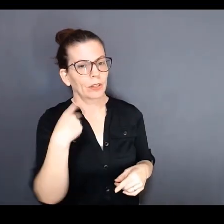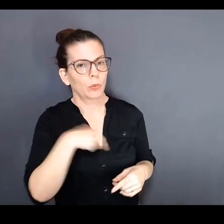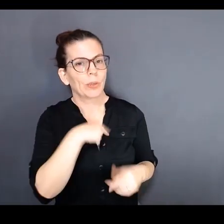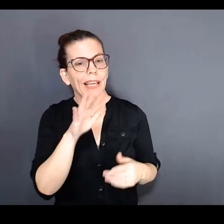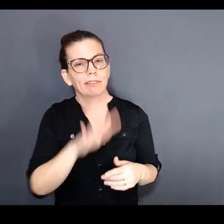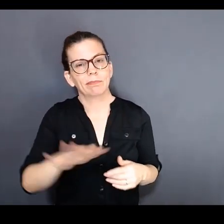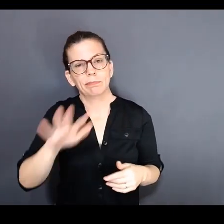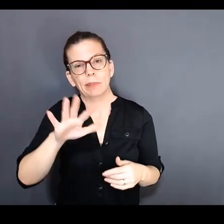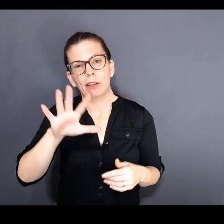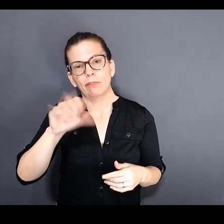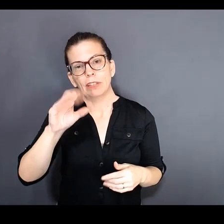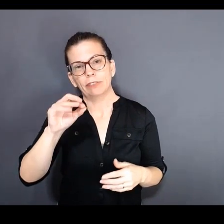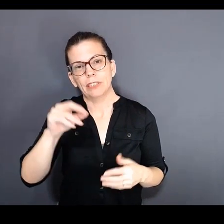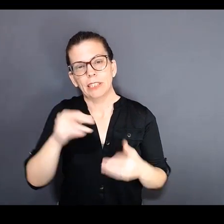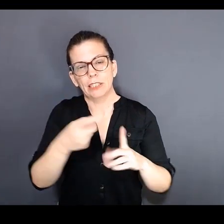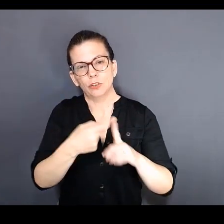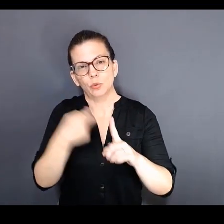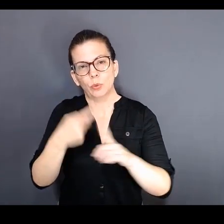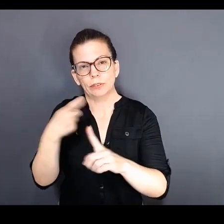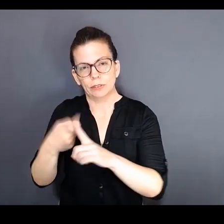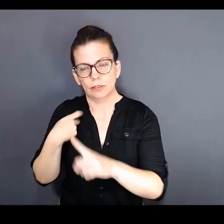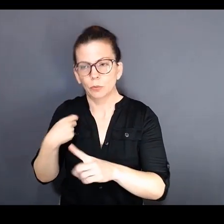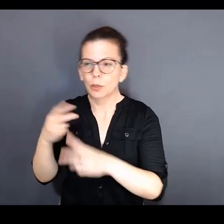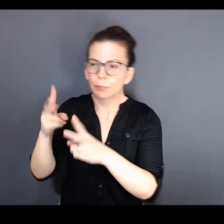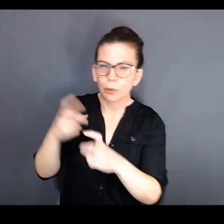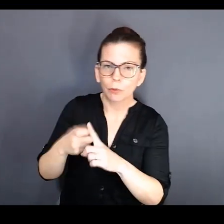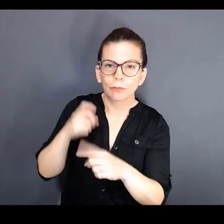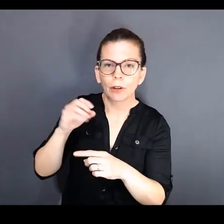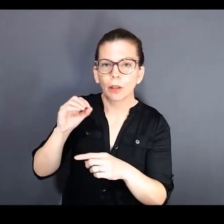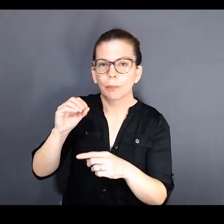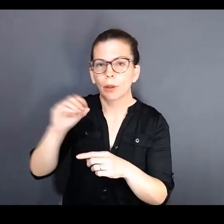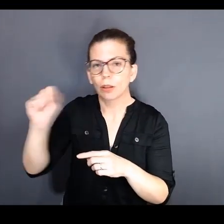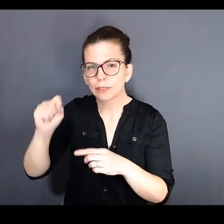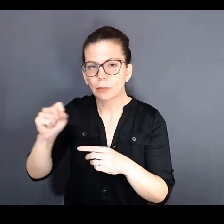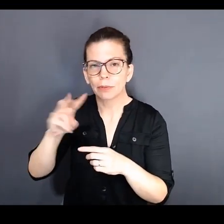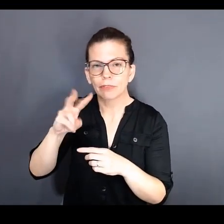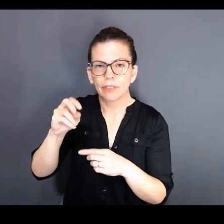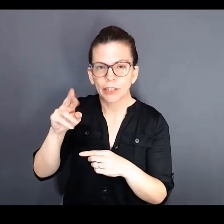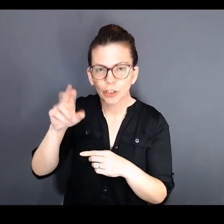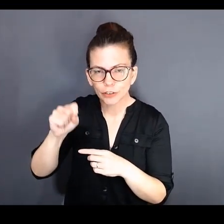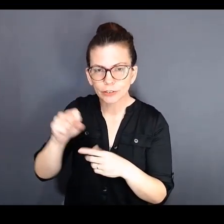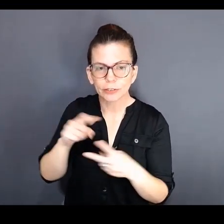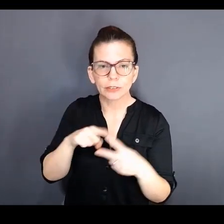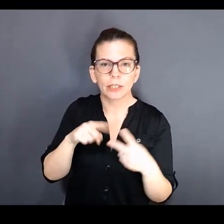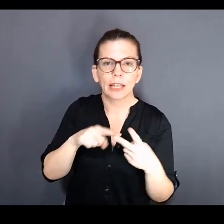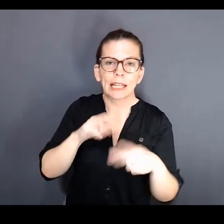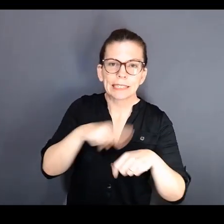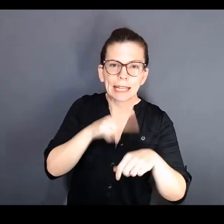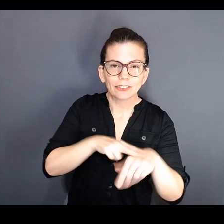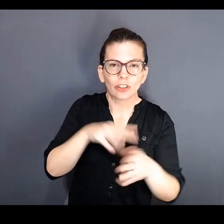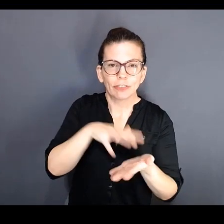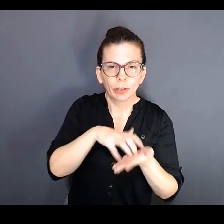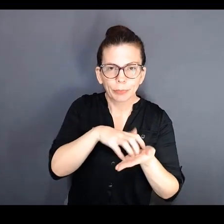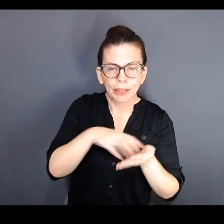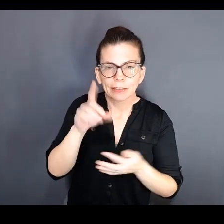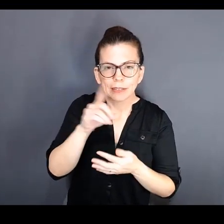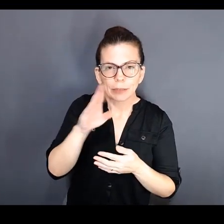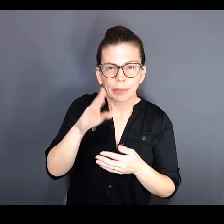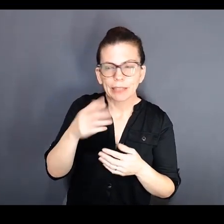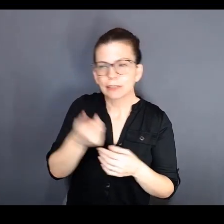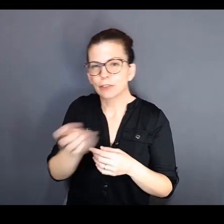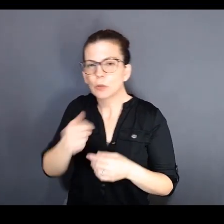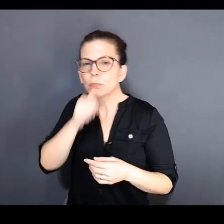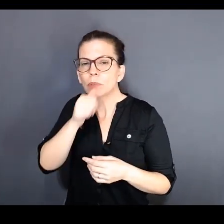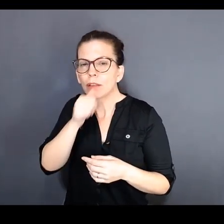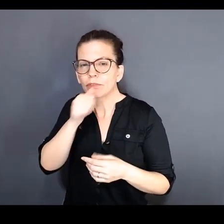things, right? Yeah, so we have about 50 different sources. So we pull from operating system vendors, we pull Okay.